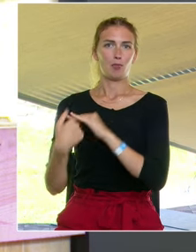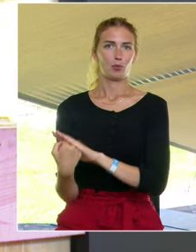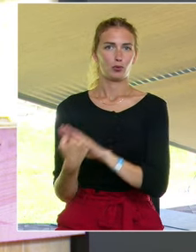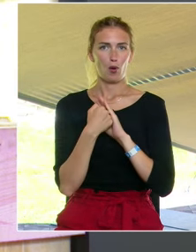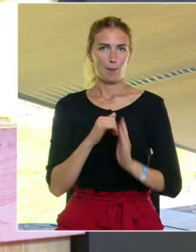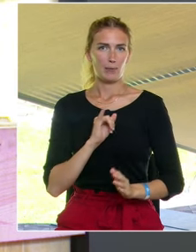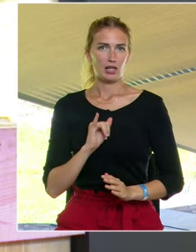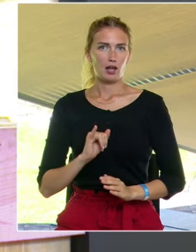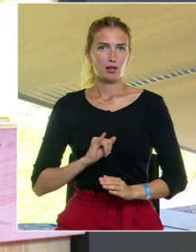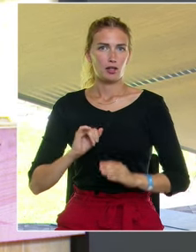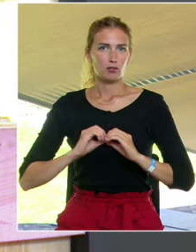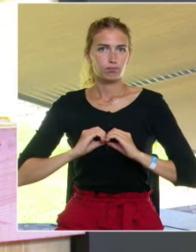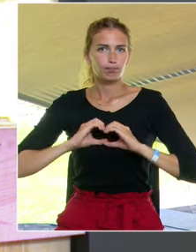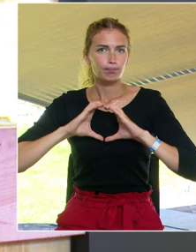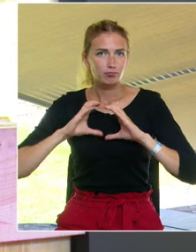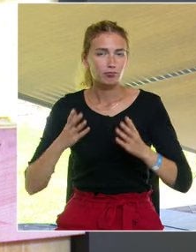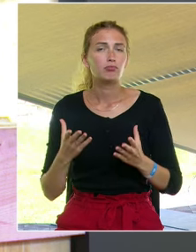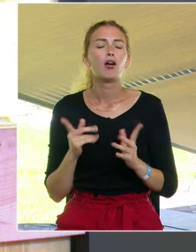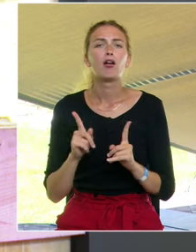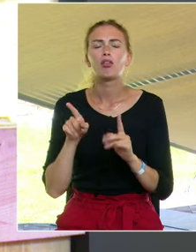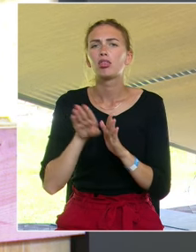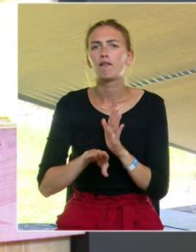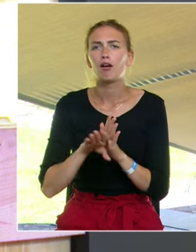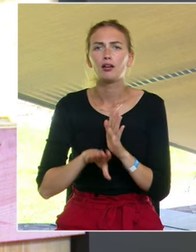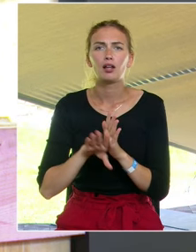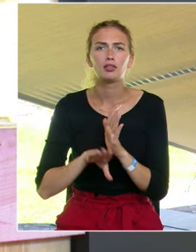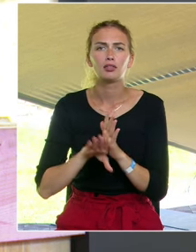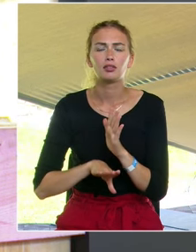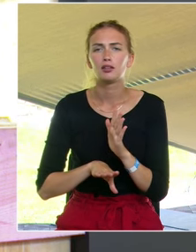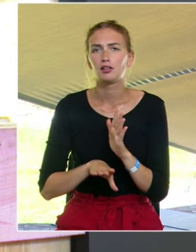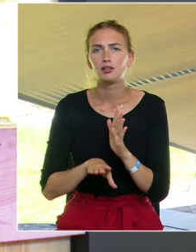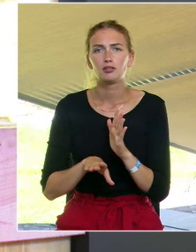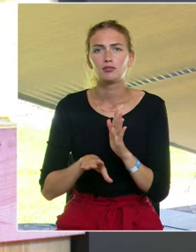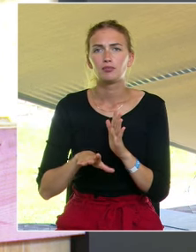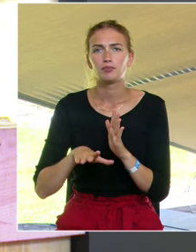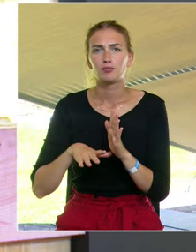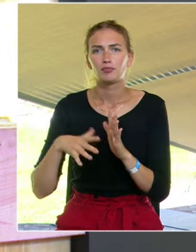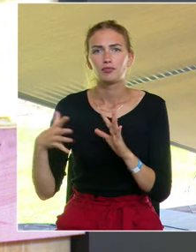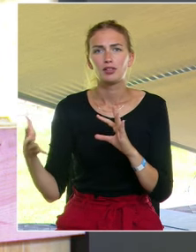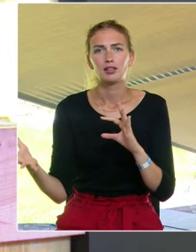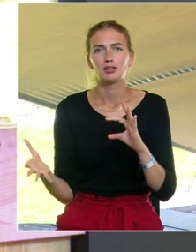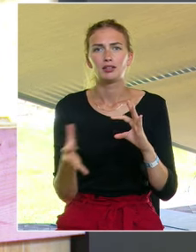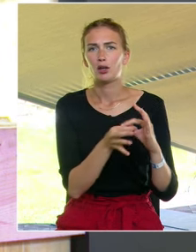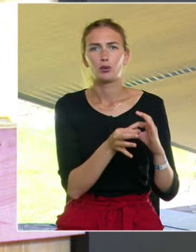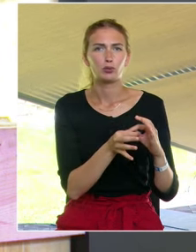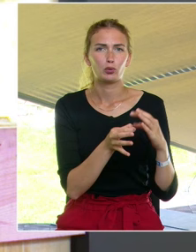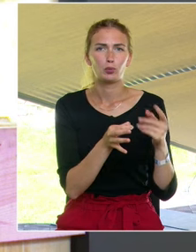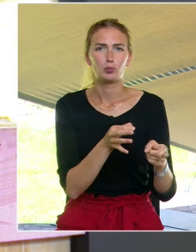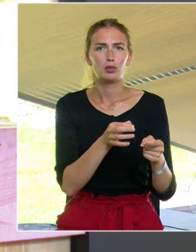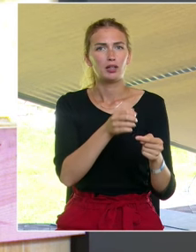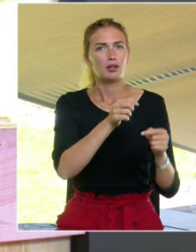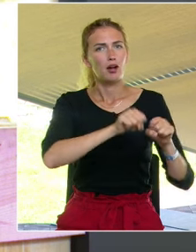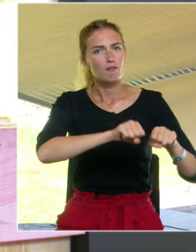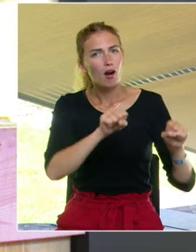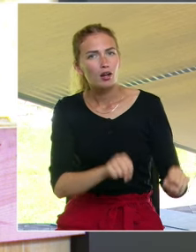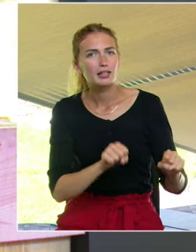of course so very, very often it's about certain path dependencies, inertias in government